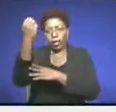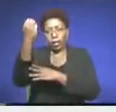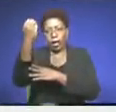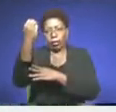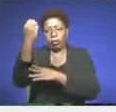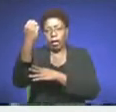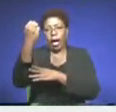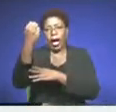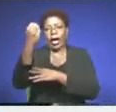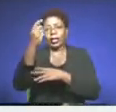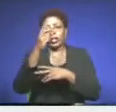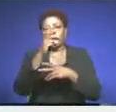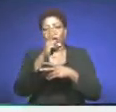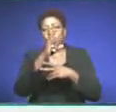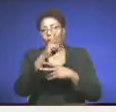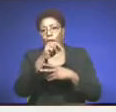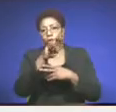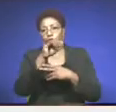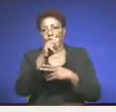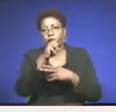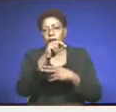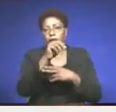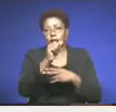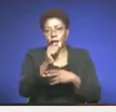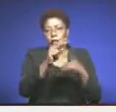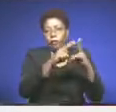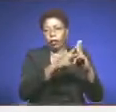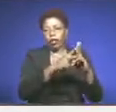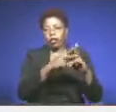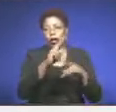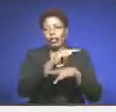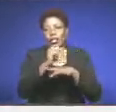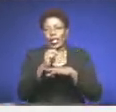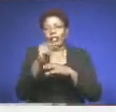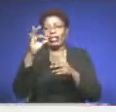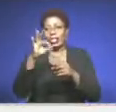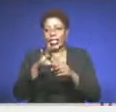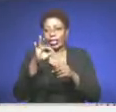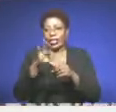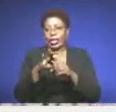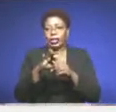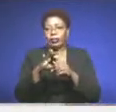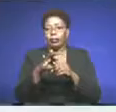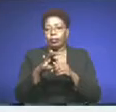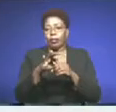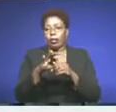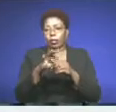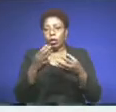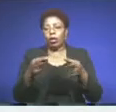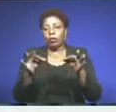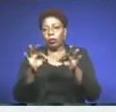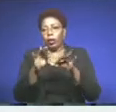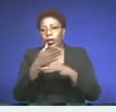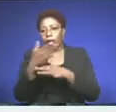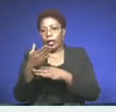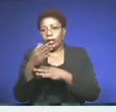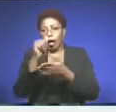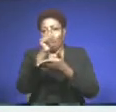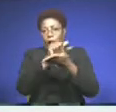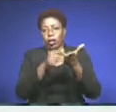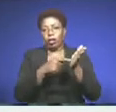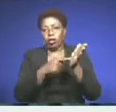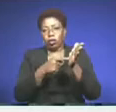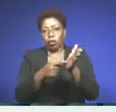venue offered something for everyone, from native teas to music, of course, but the key feature was artists displaying